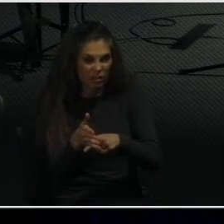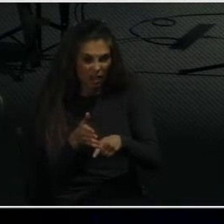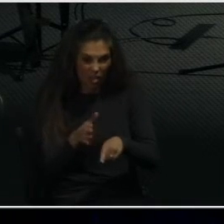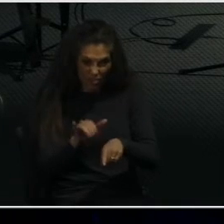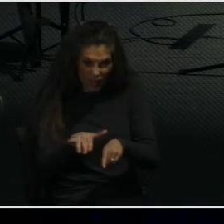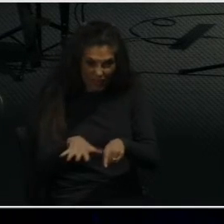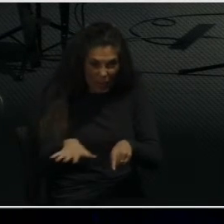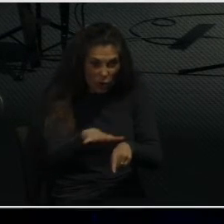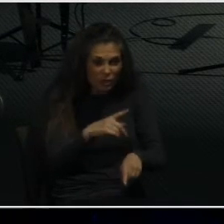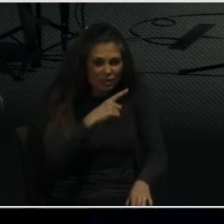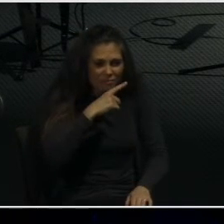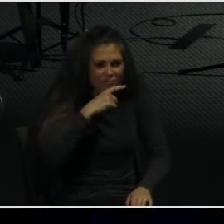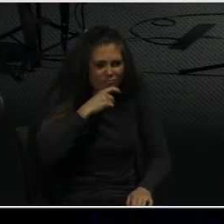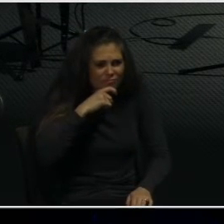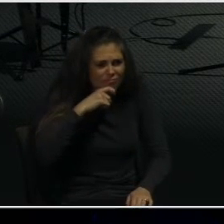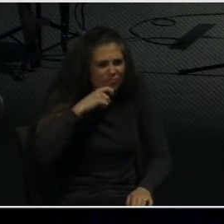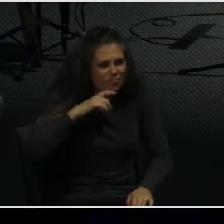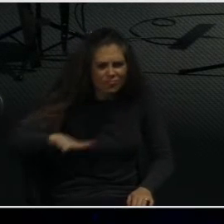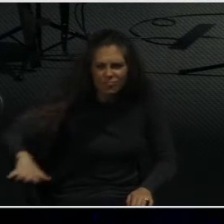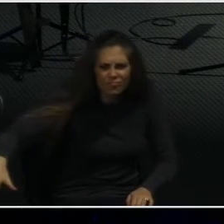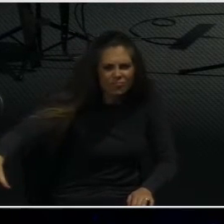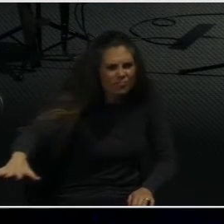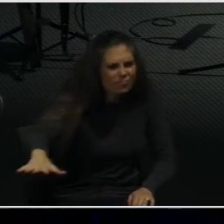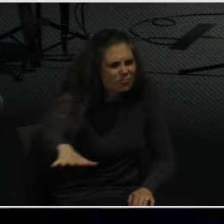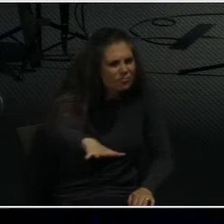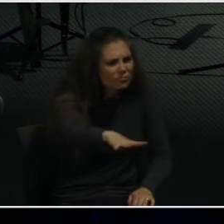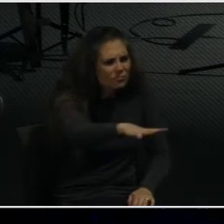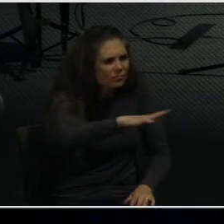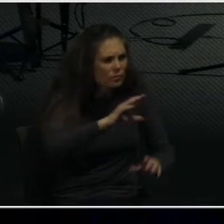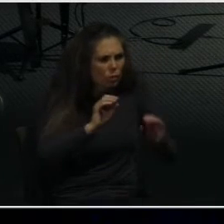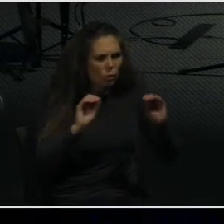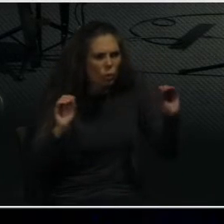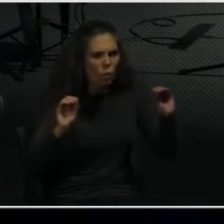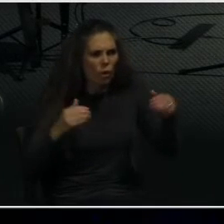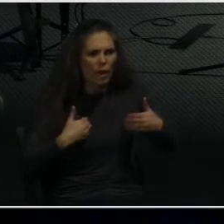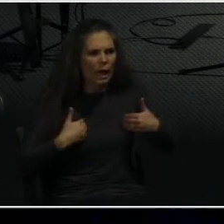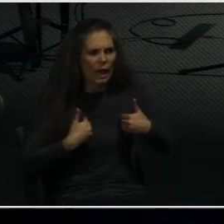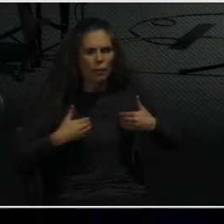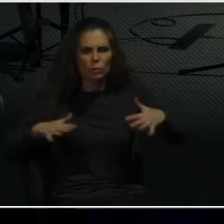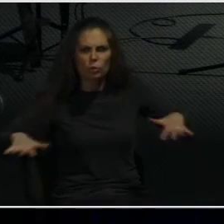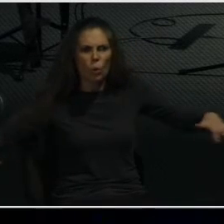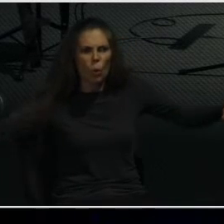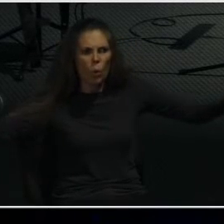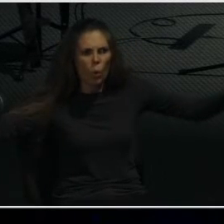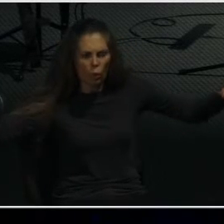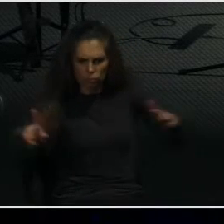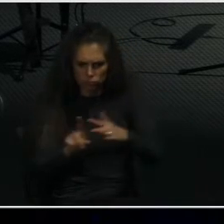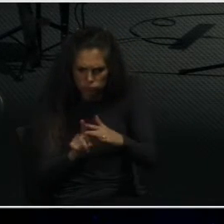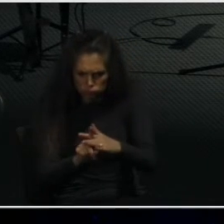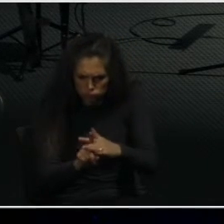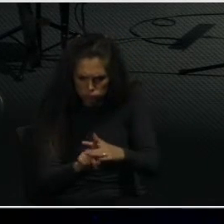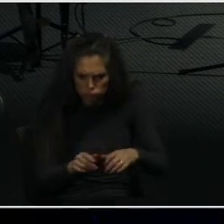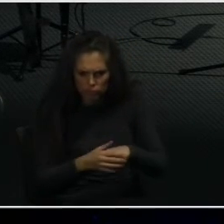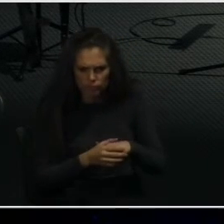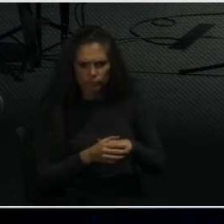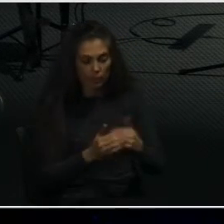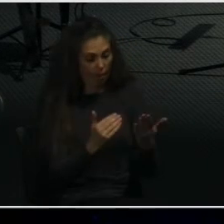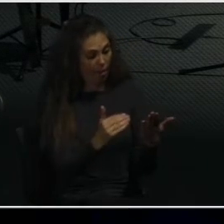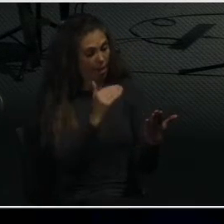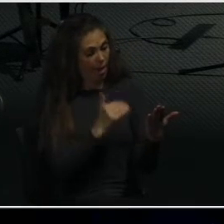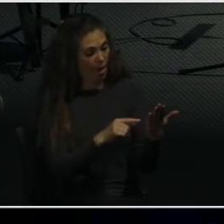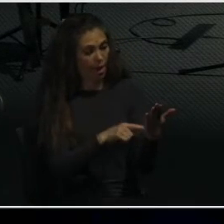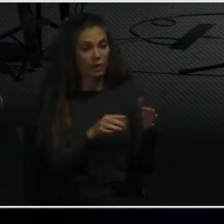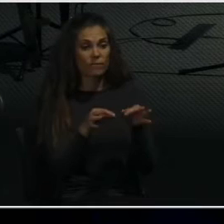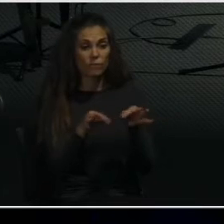desert with no life. And there are fishermen that will stand beside the sea in